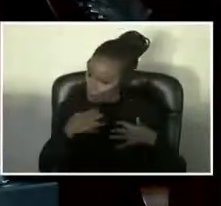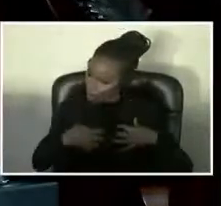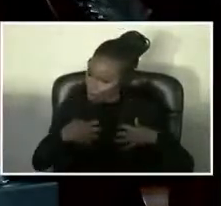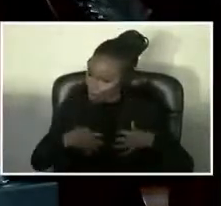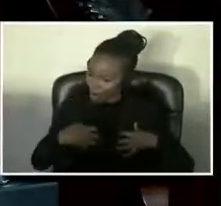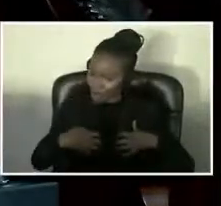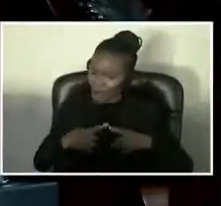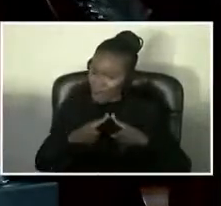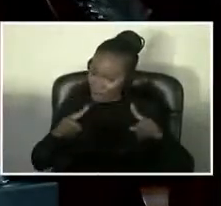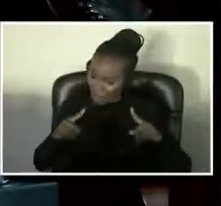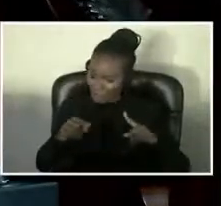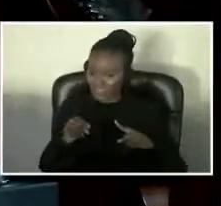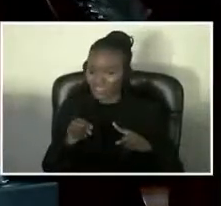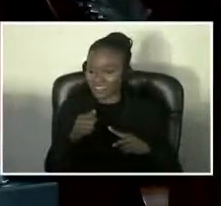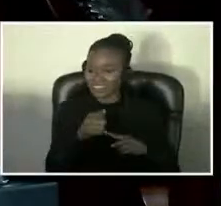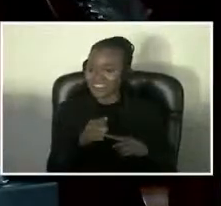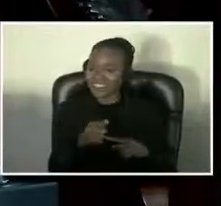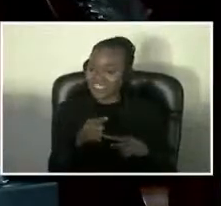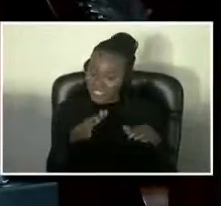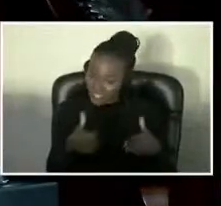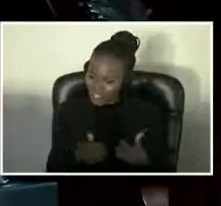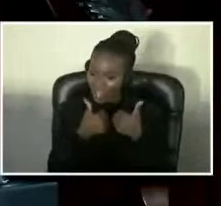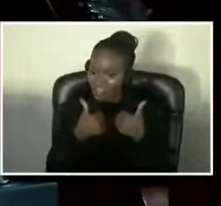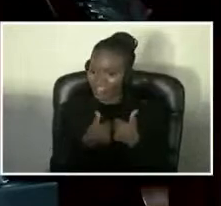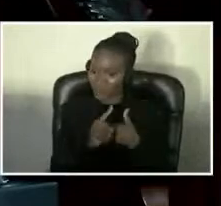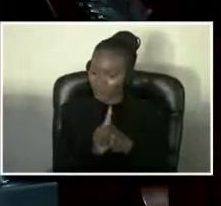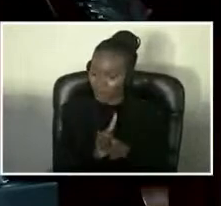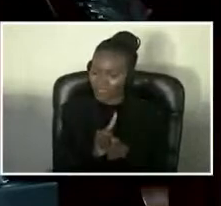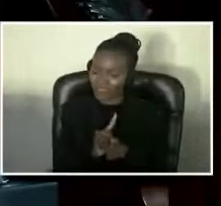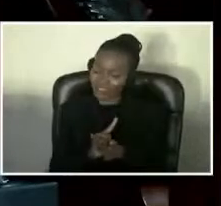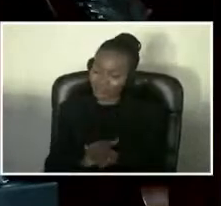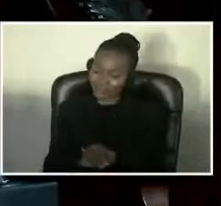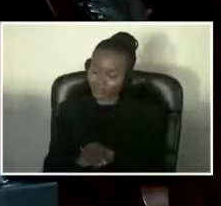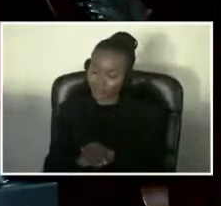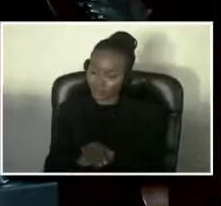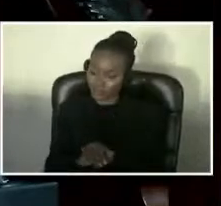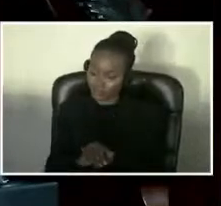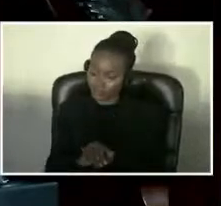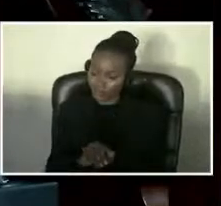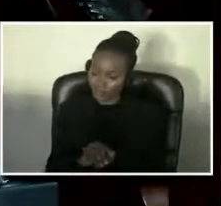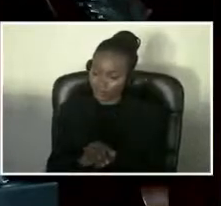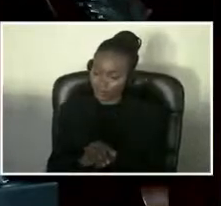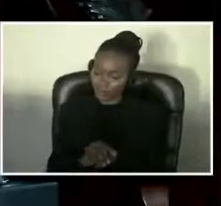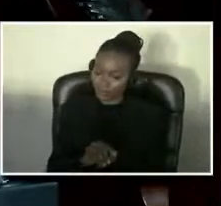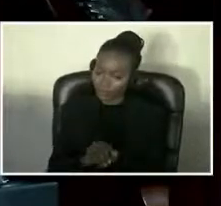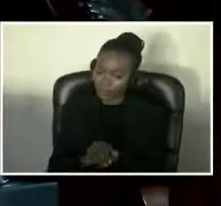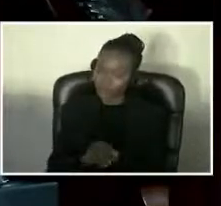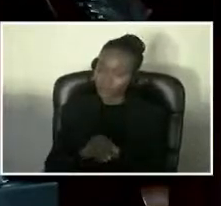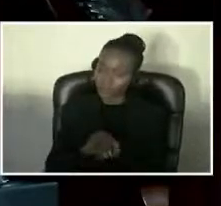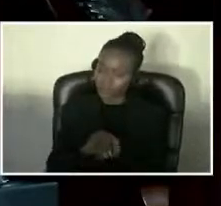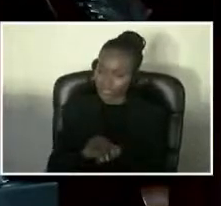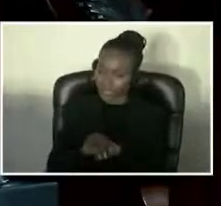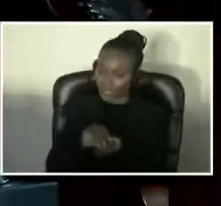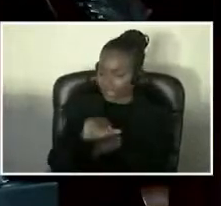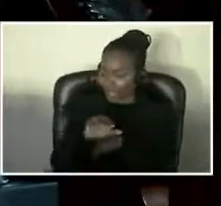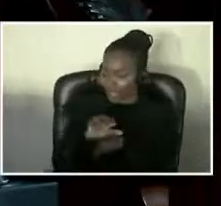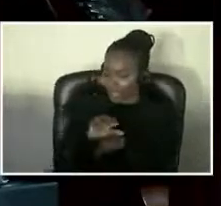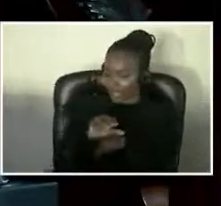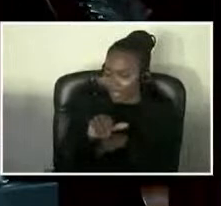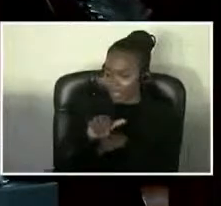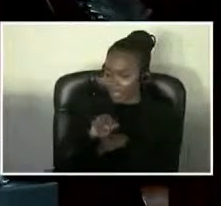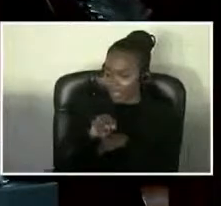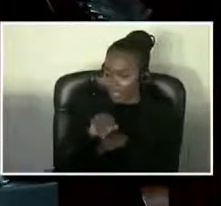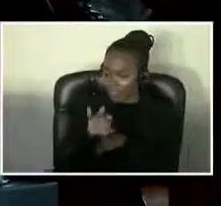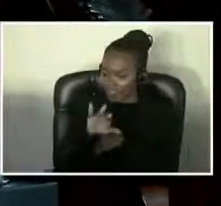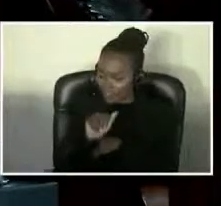but amma alpha are giving us problems and we went back you know and gave the portfolio committee details or honorable dubai